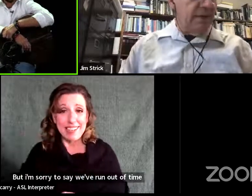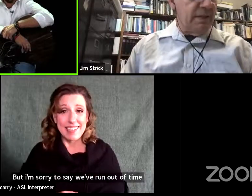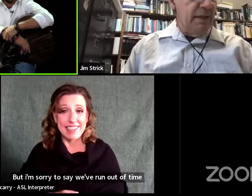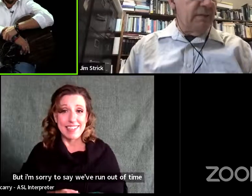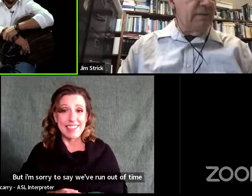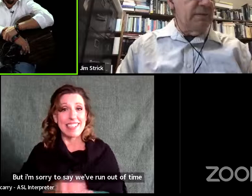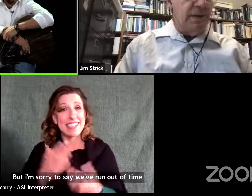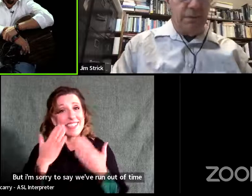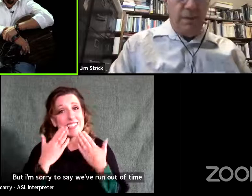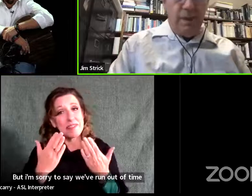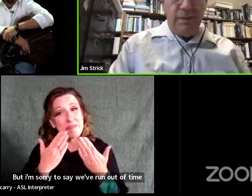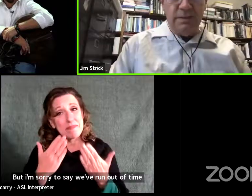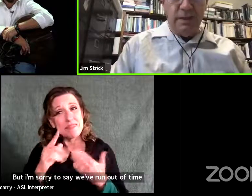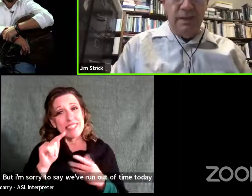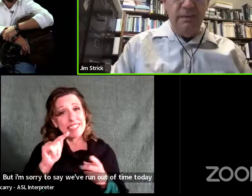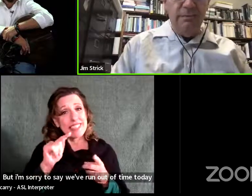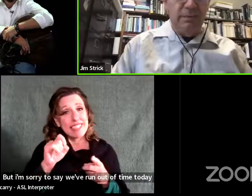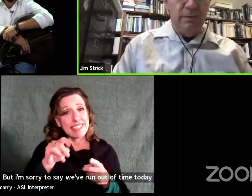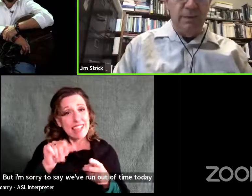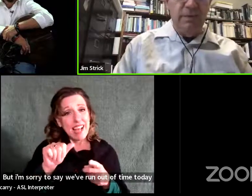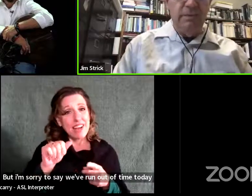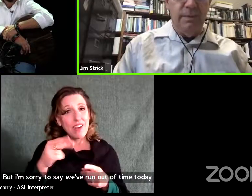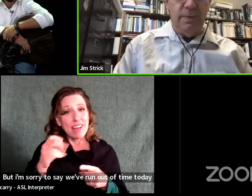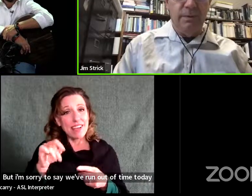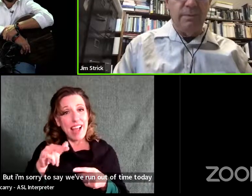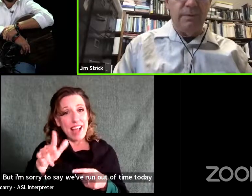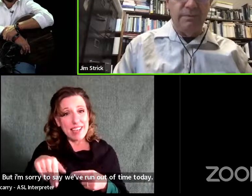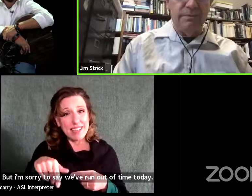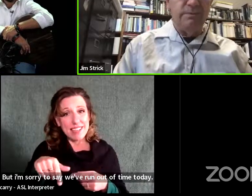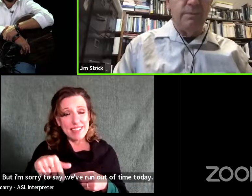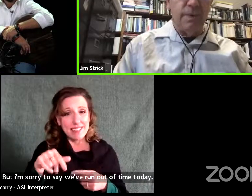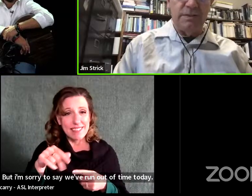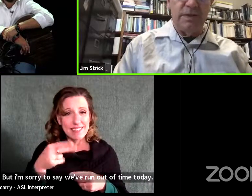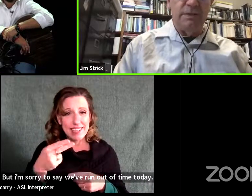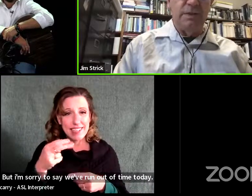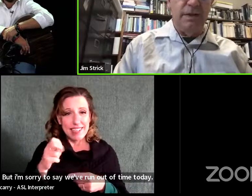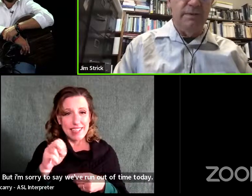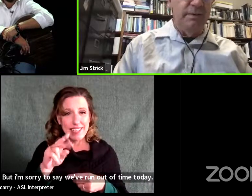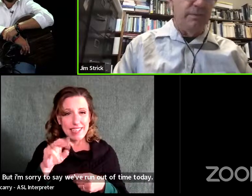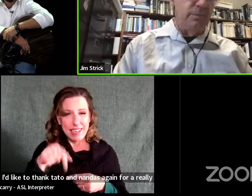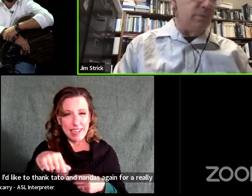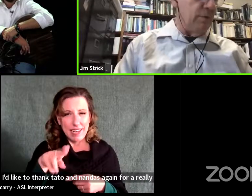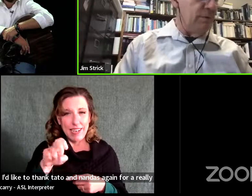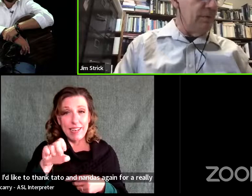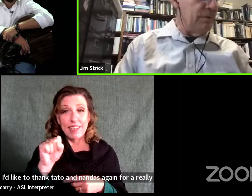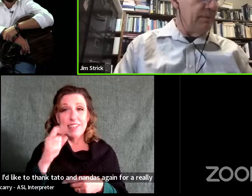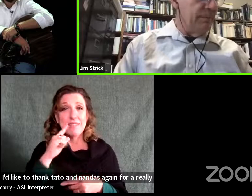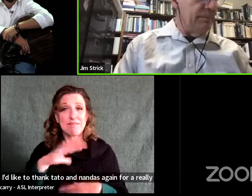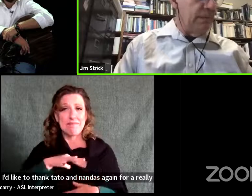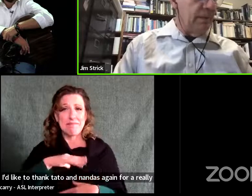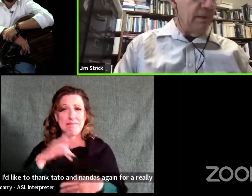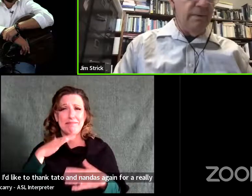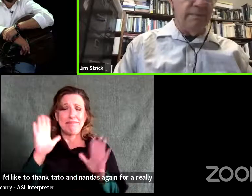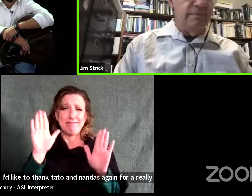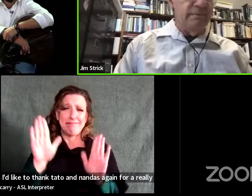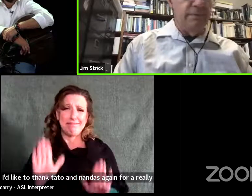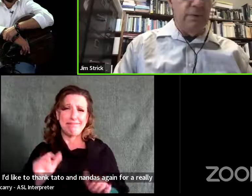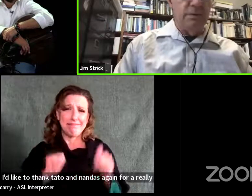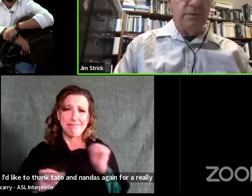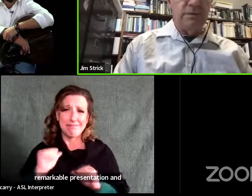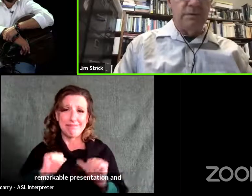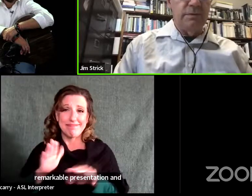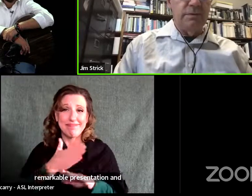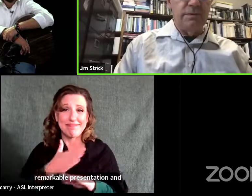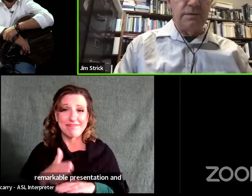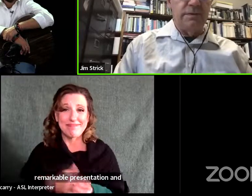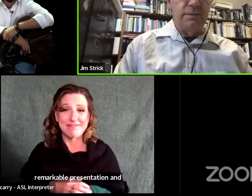I'd like to thank Tato Hernandez again for a really remarkable presentation and performance.